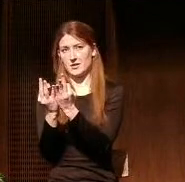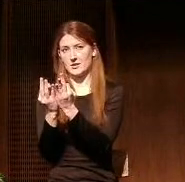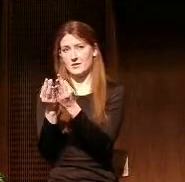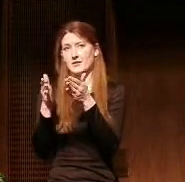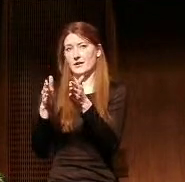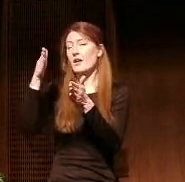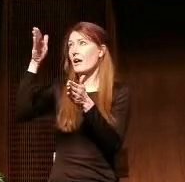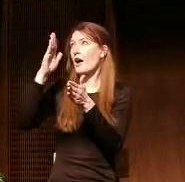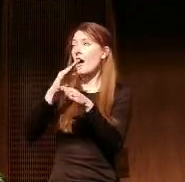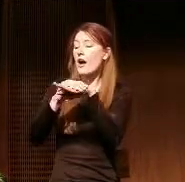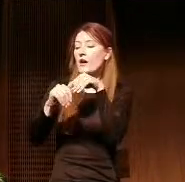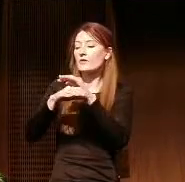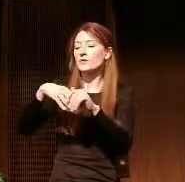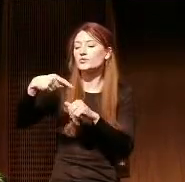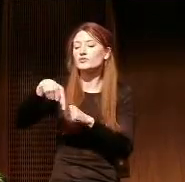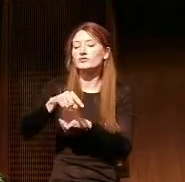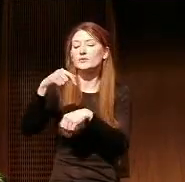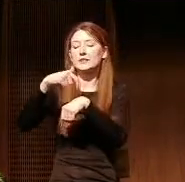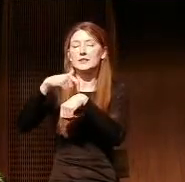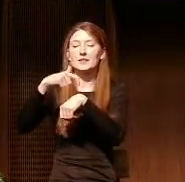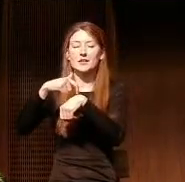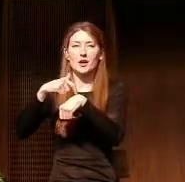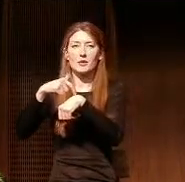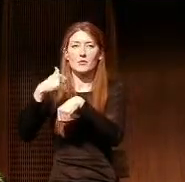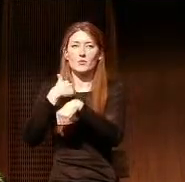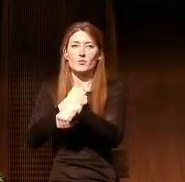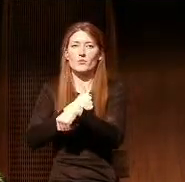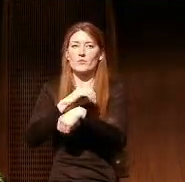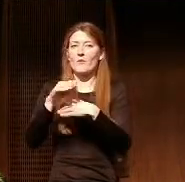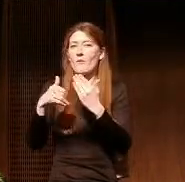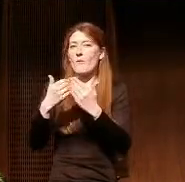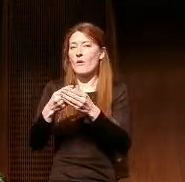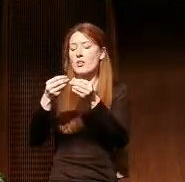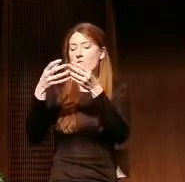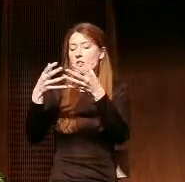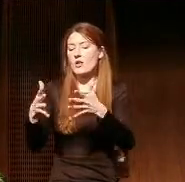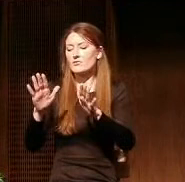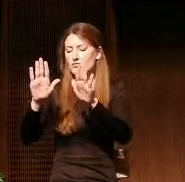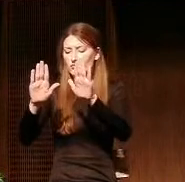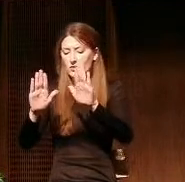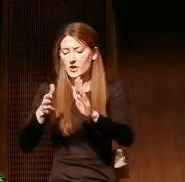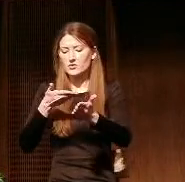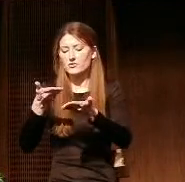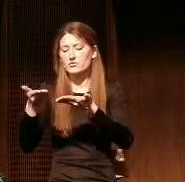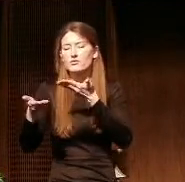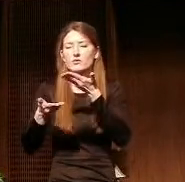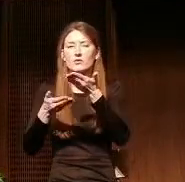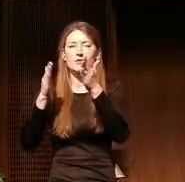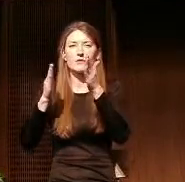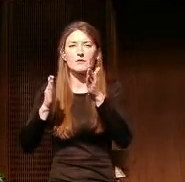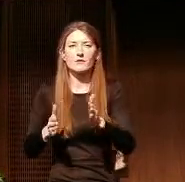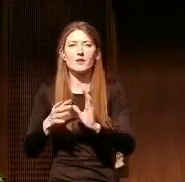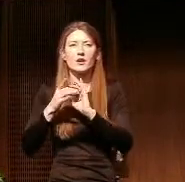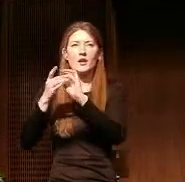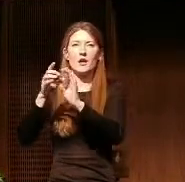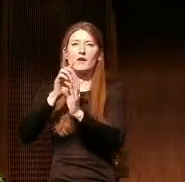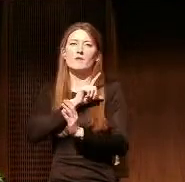a friend and a great servant of the Lord."